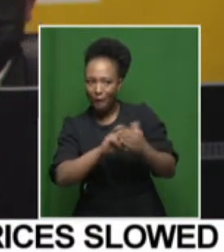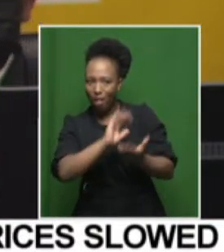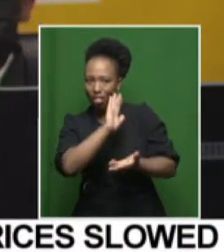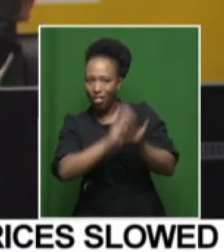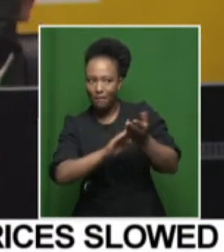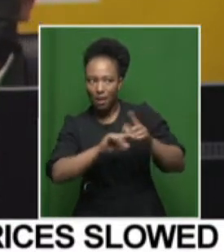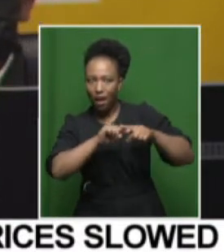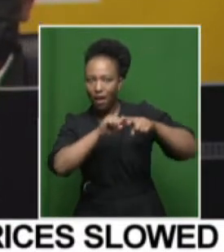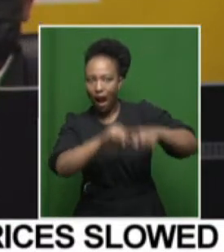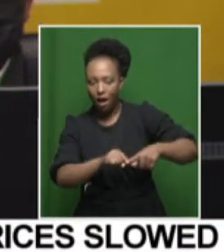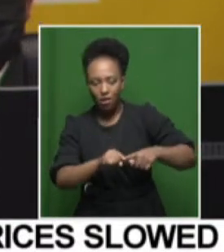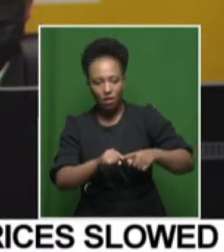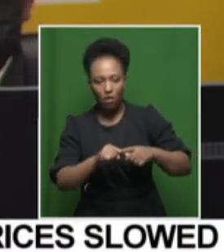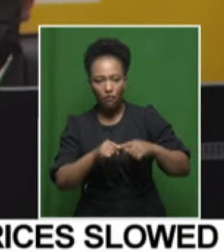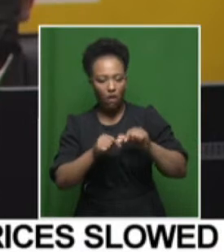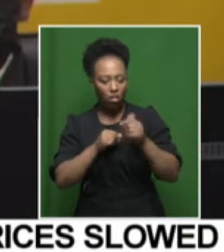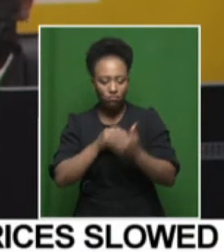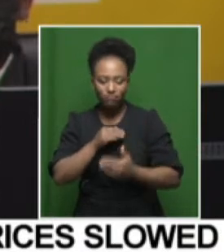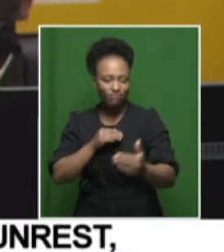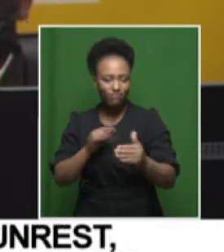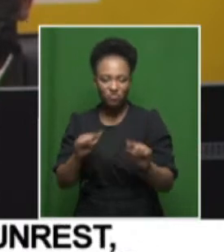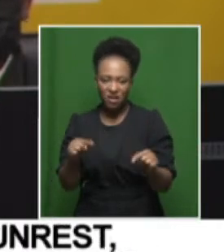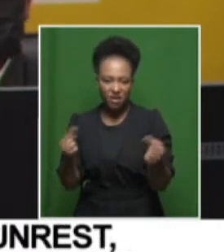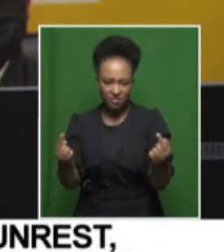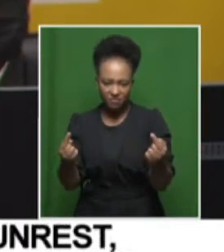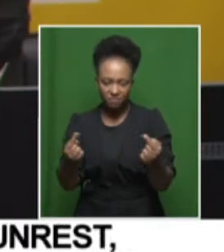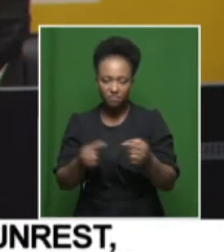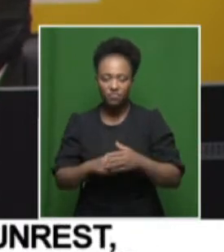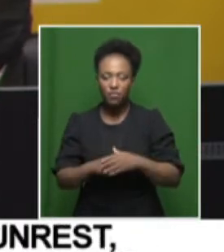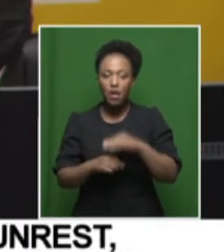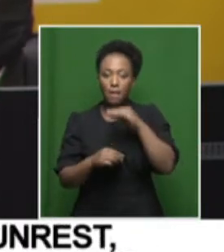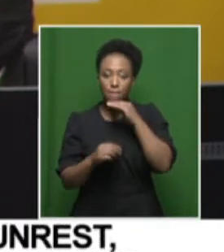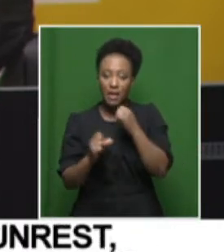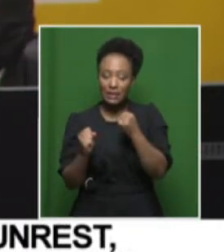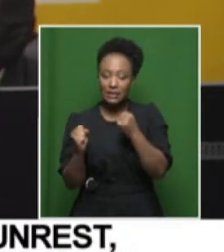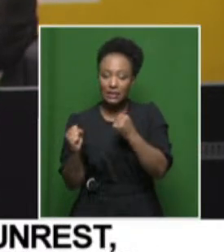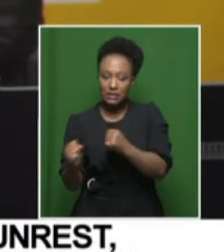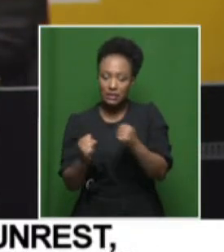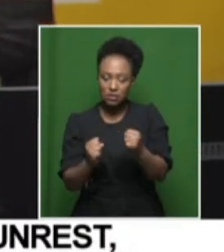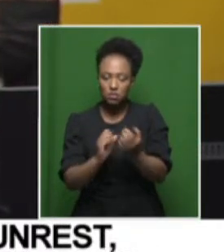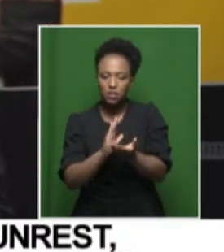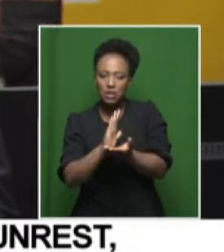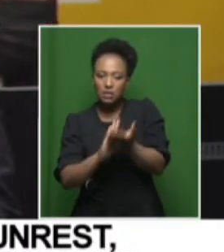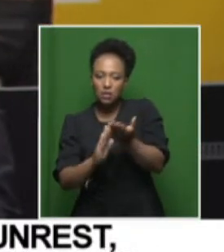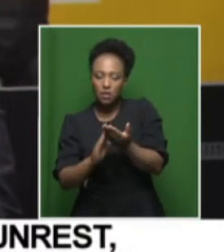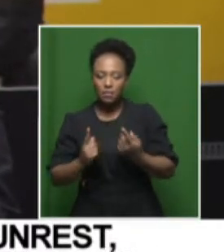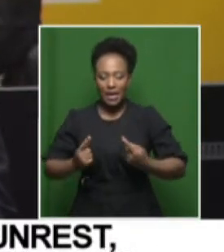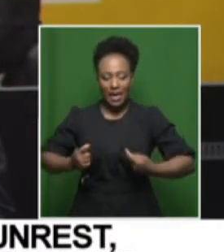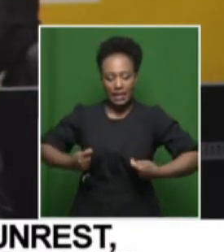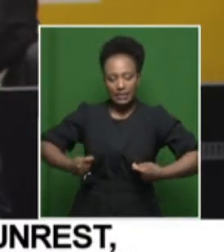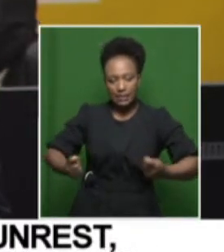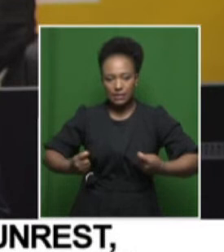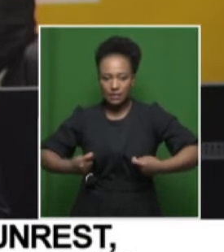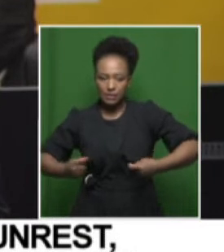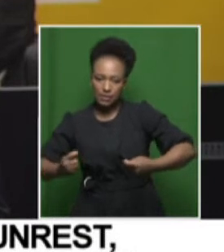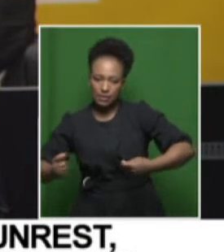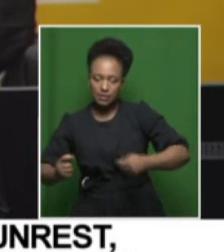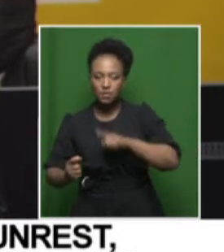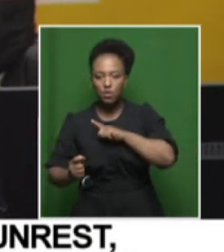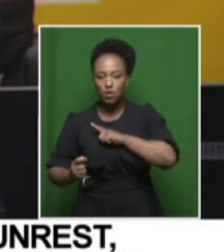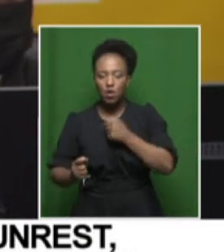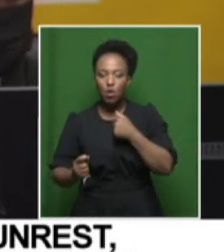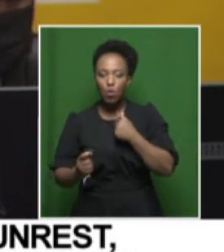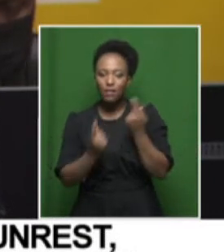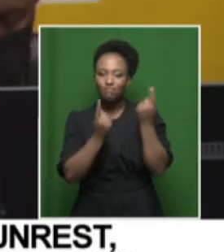in commodity prices. To be clear, any permanent increases in spending should be financed in a way that does not worsen